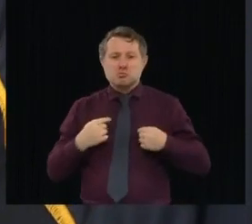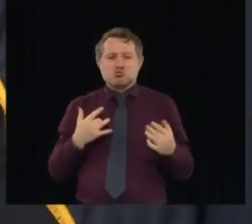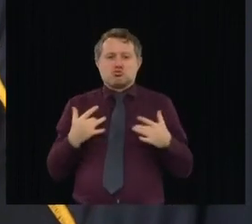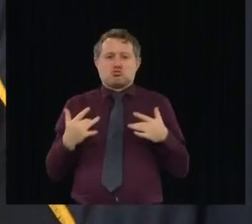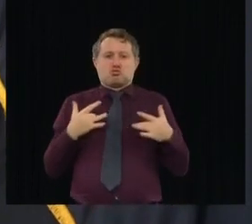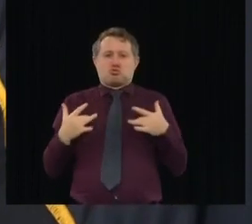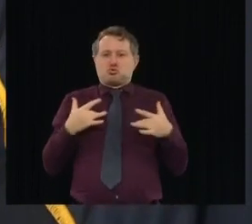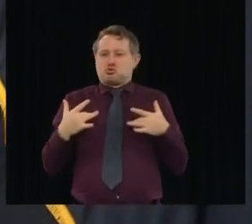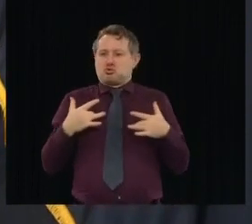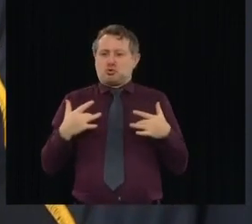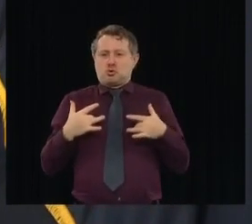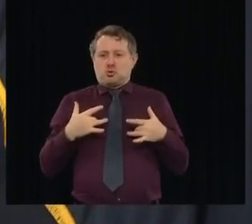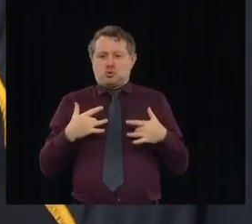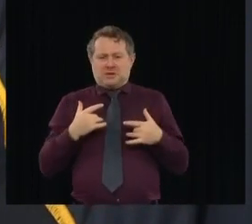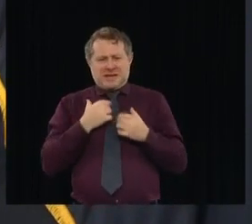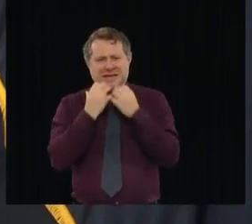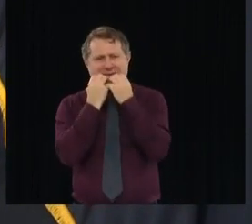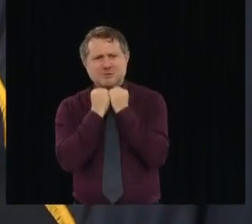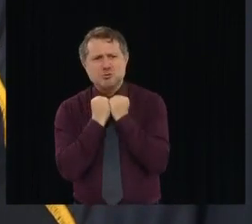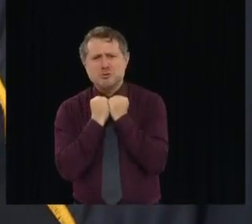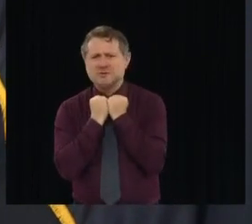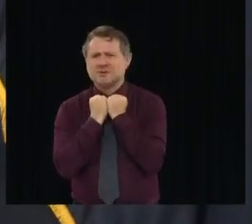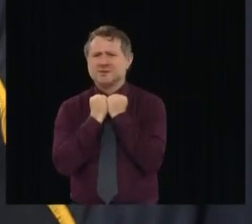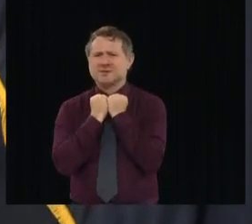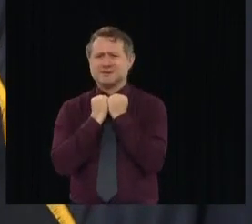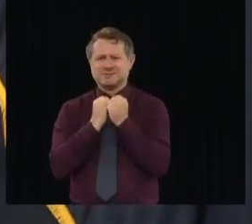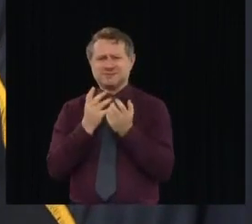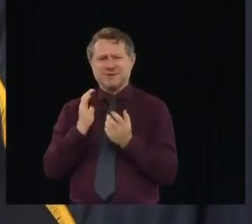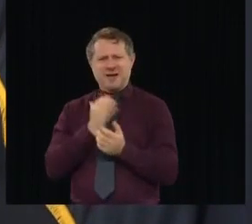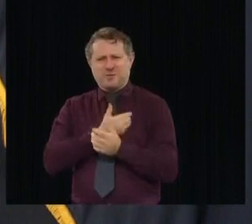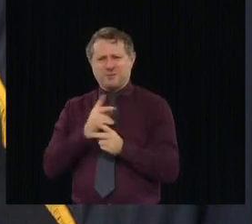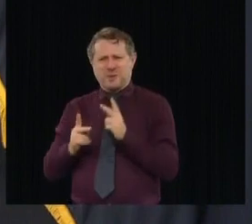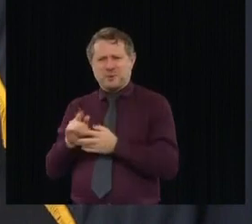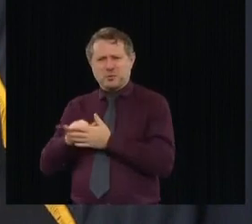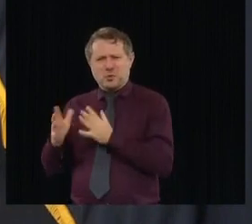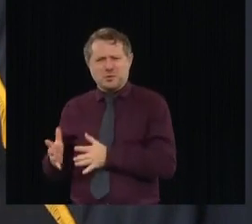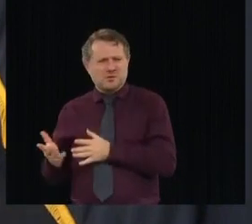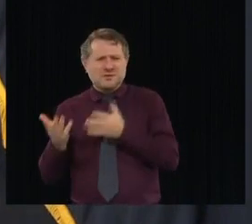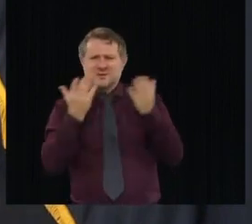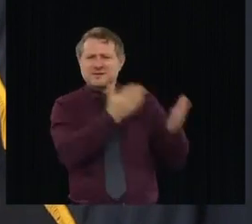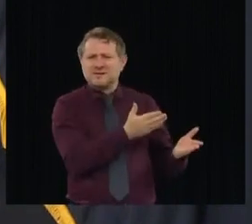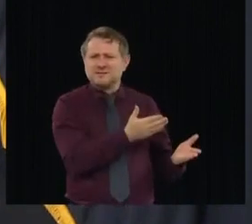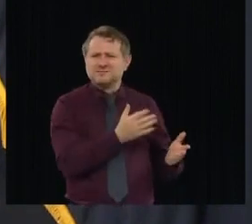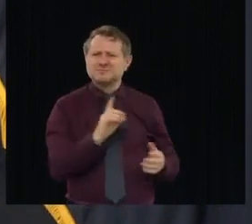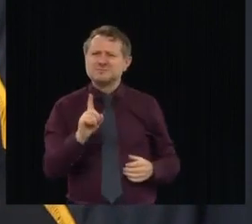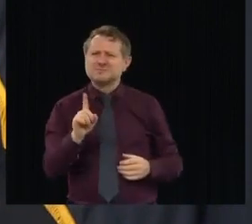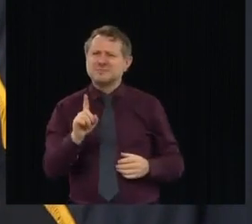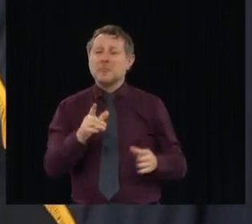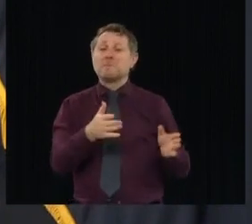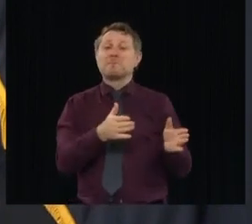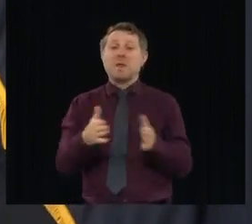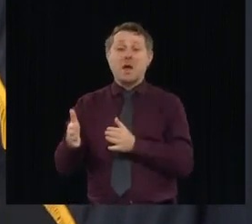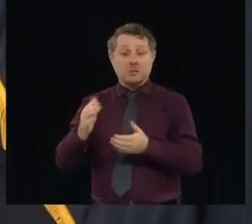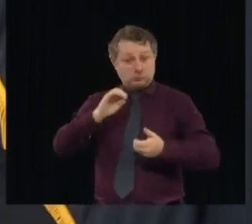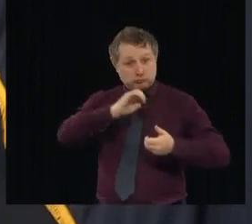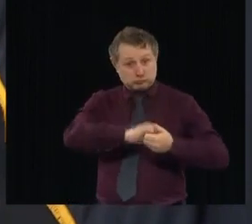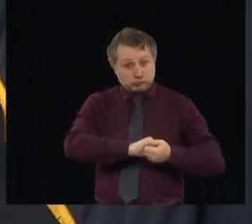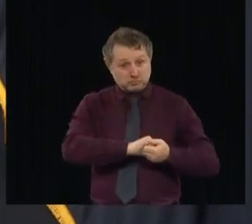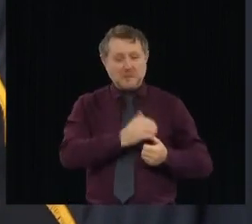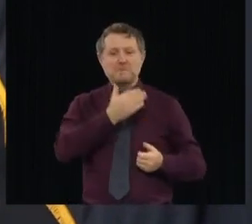beaches. So I think this plan makes the most sense. Is there a